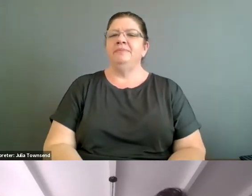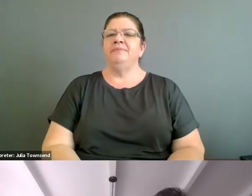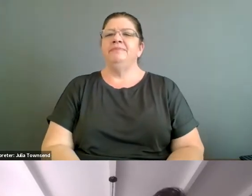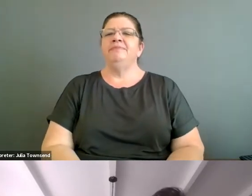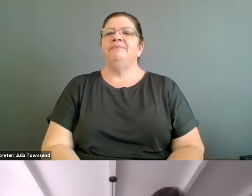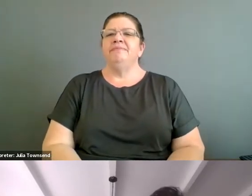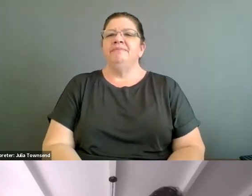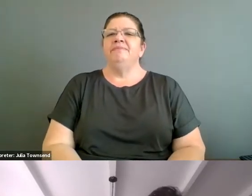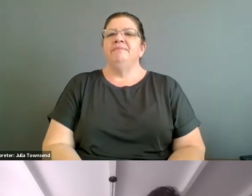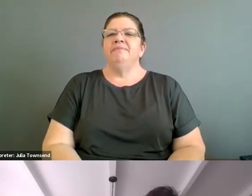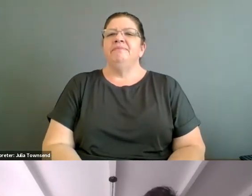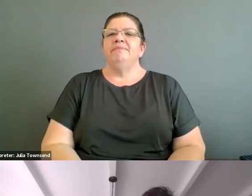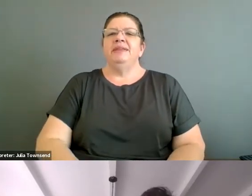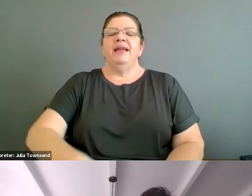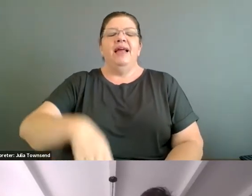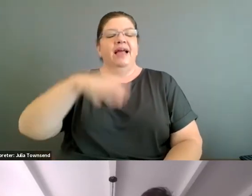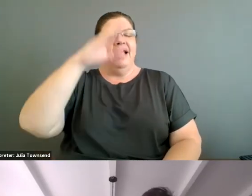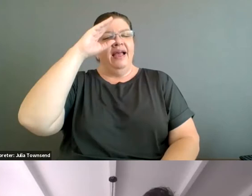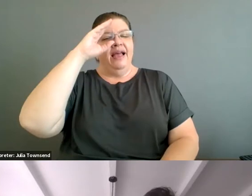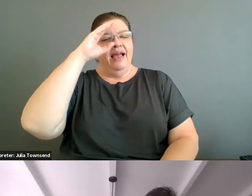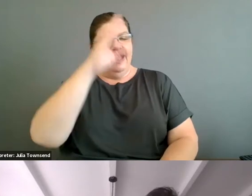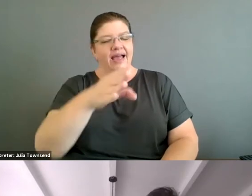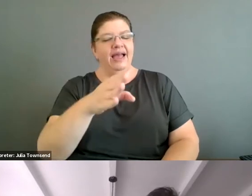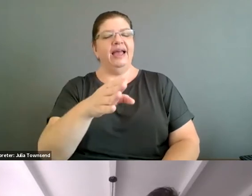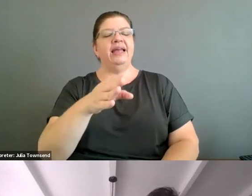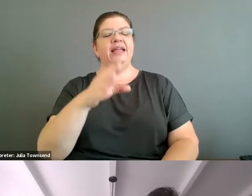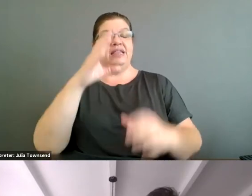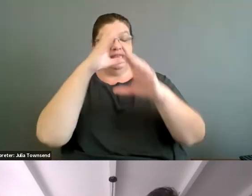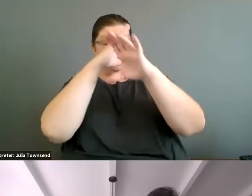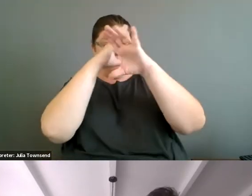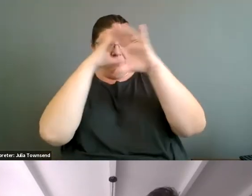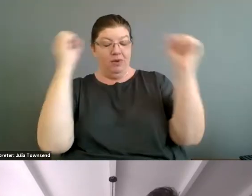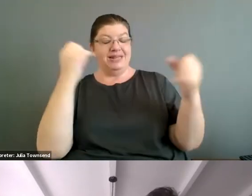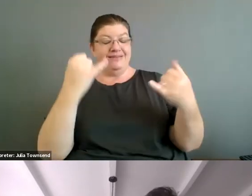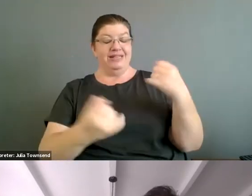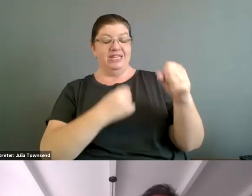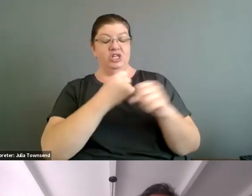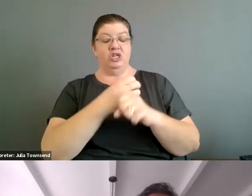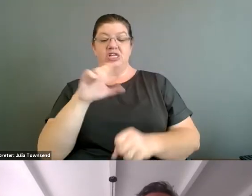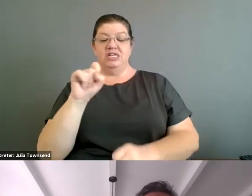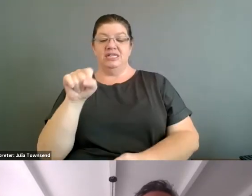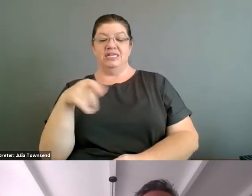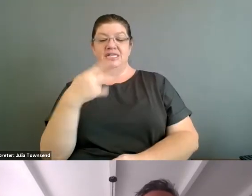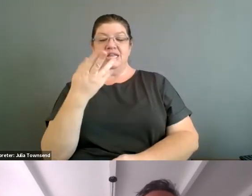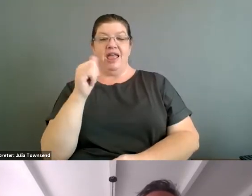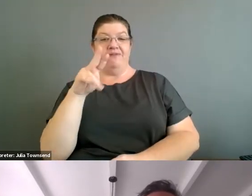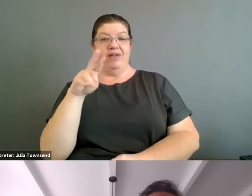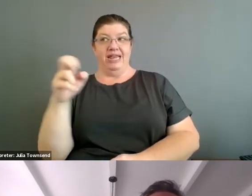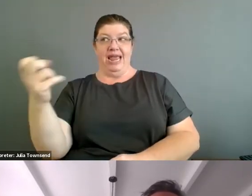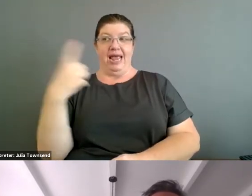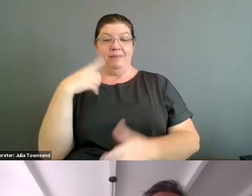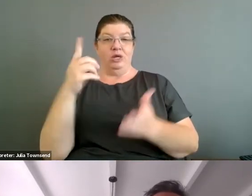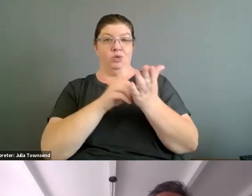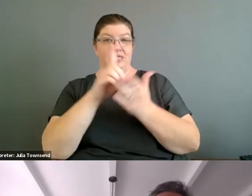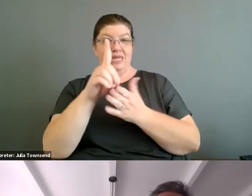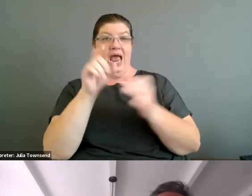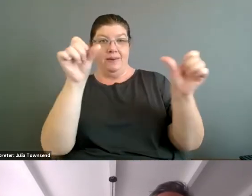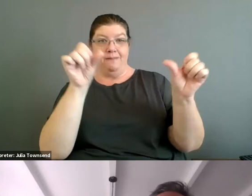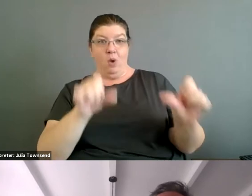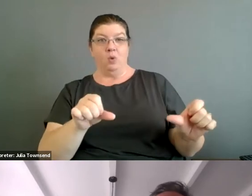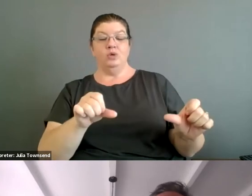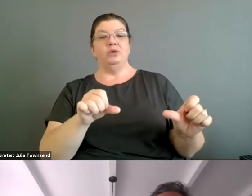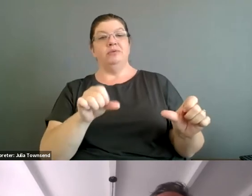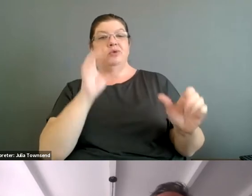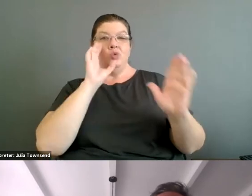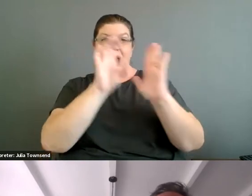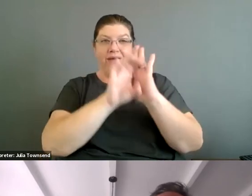Hi, I was asked by the Presidenta this year, Stephanie Petlow, to design the poster, to graphically